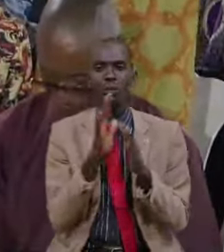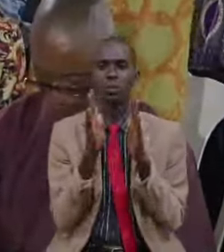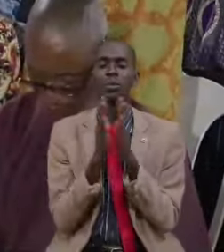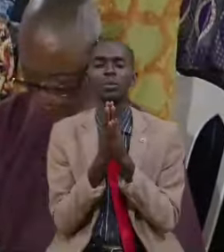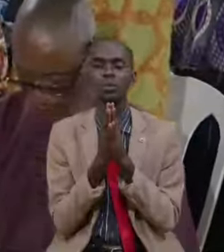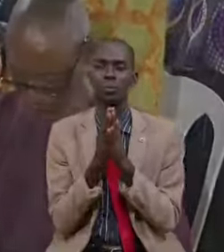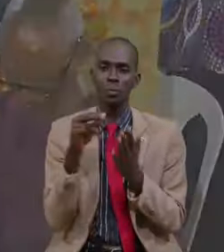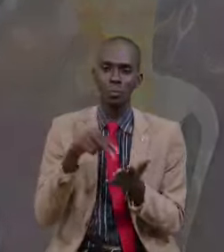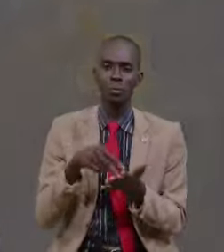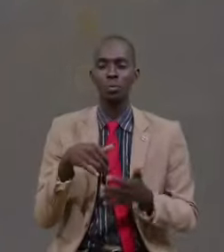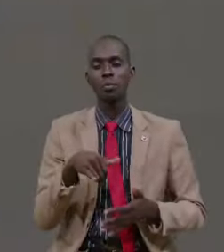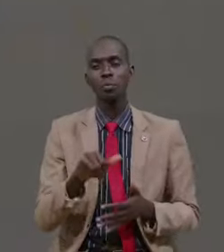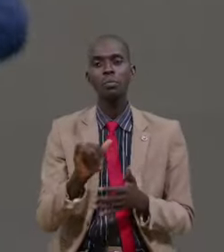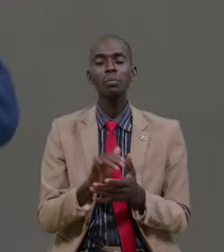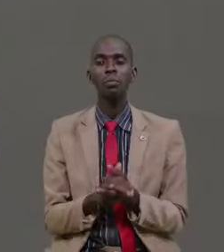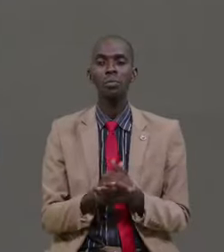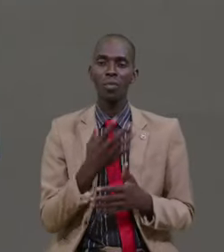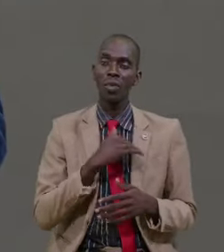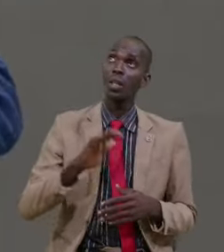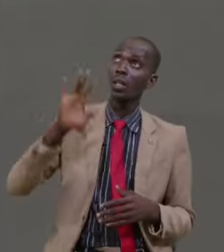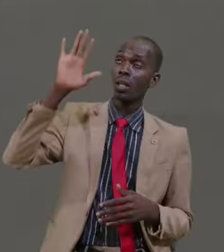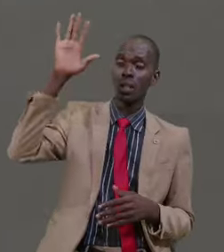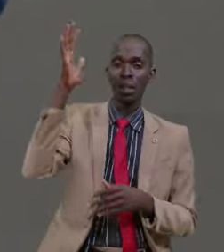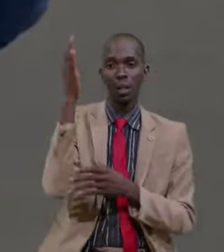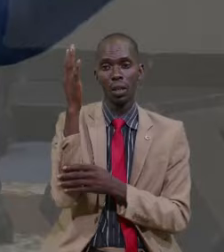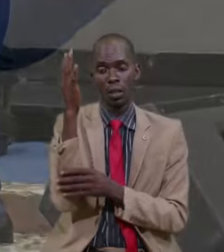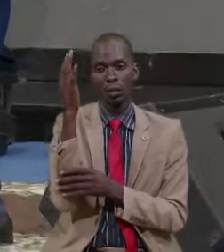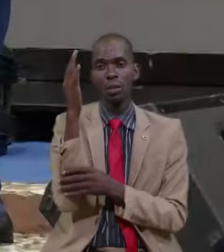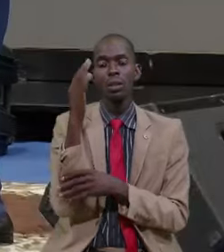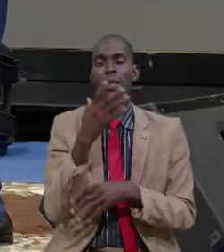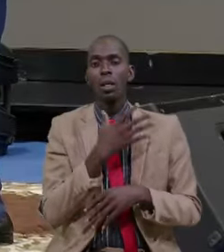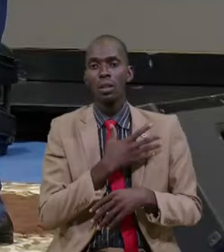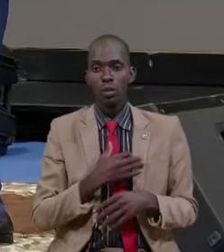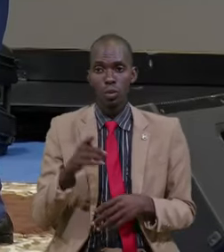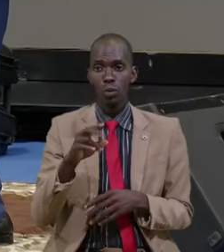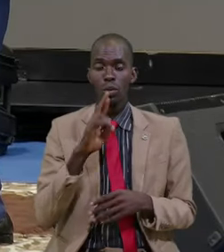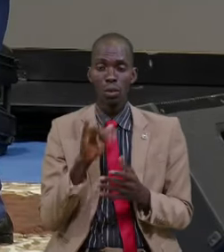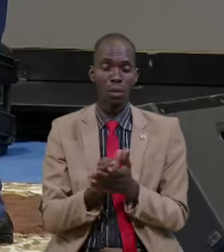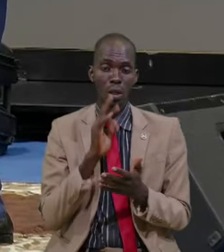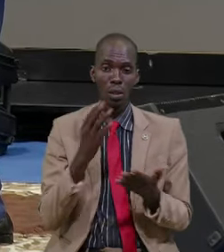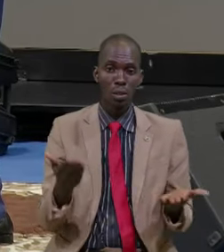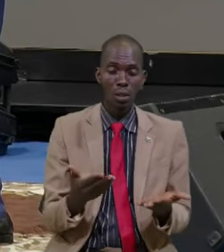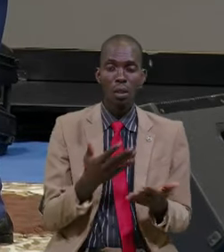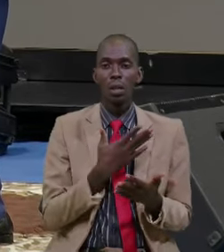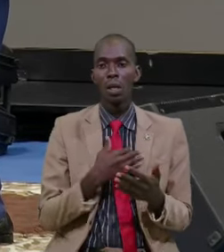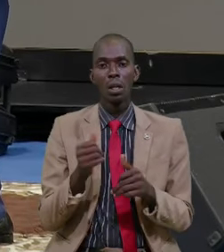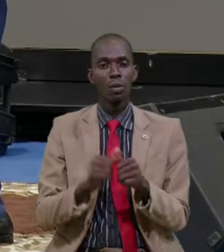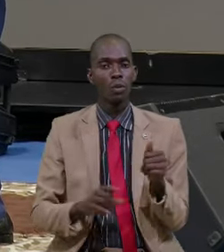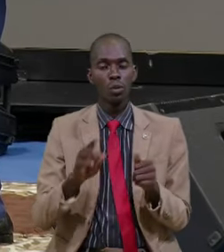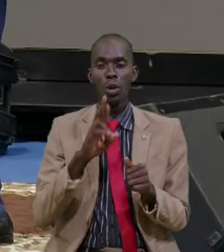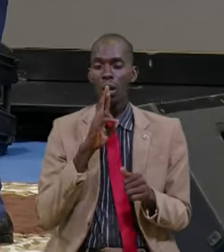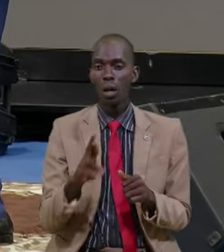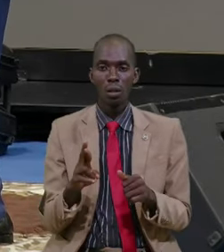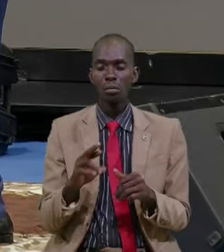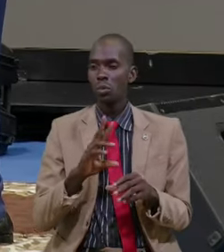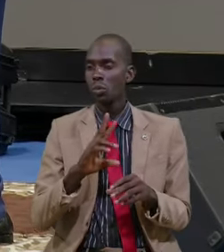and lifting up that hand. Those who are here at the Alpha location and in different congregations in the continent, every continent, and